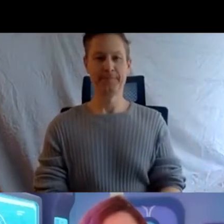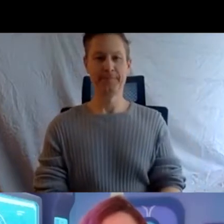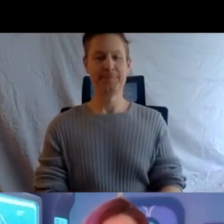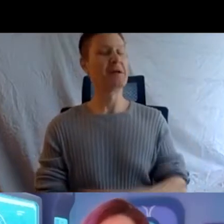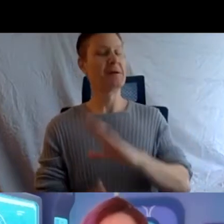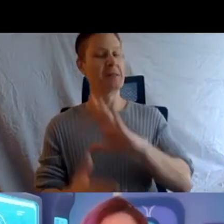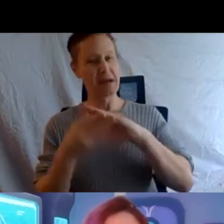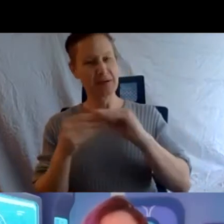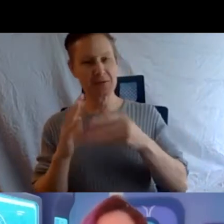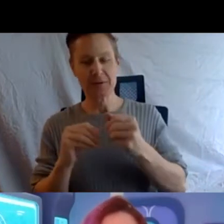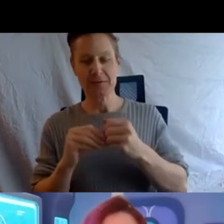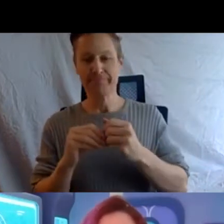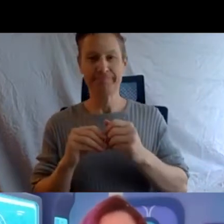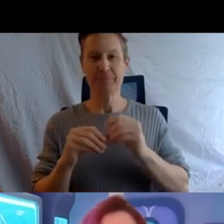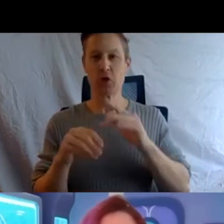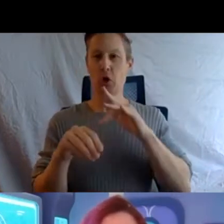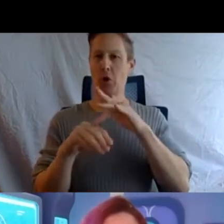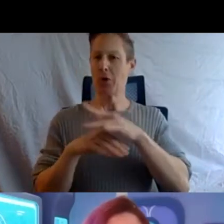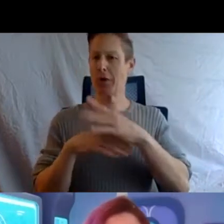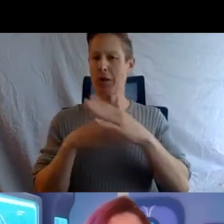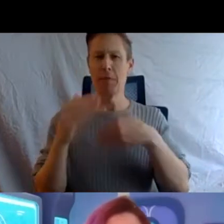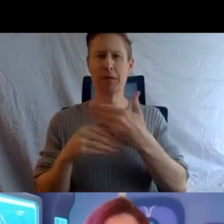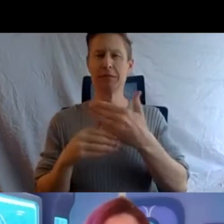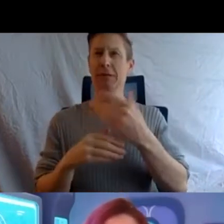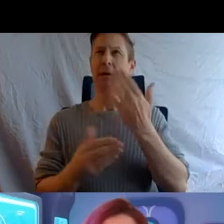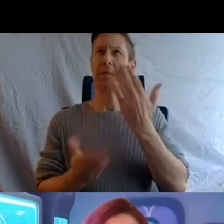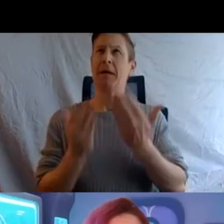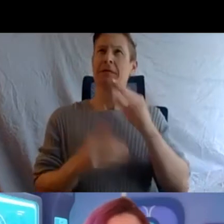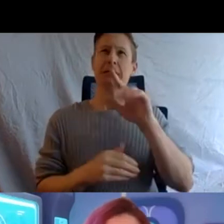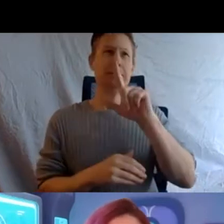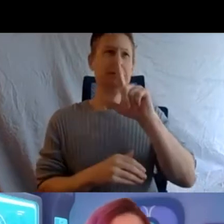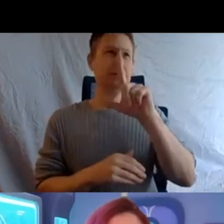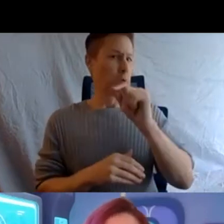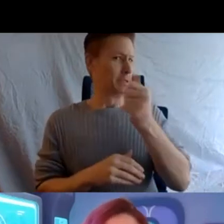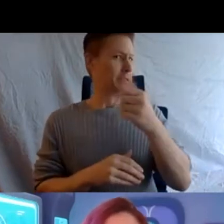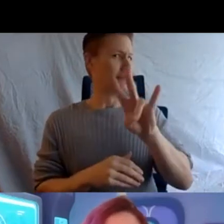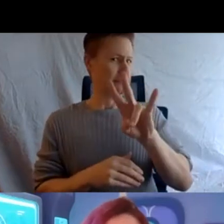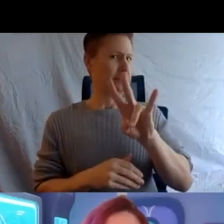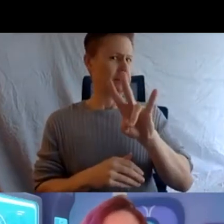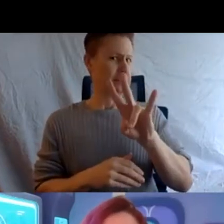It was just, it came early. I think it was in even 2017 that it came up that